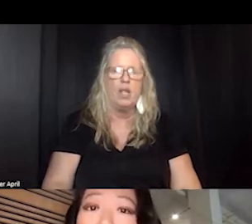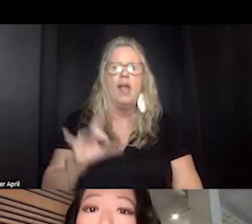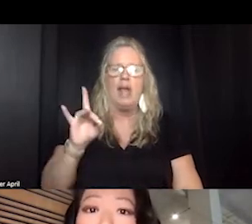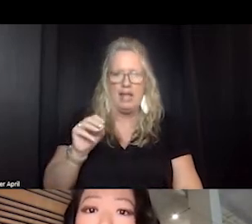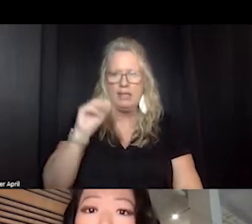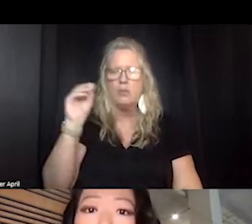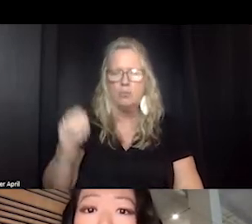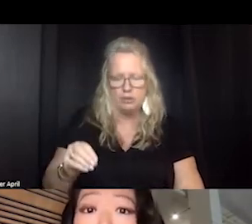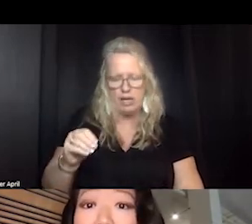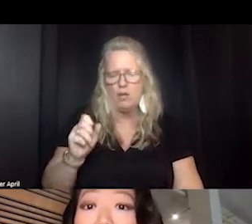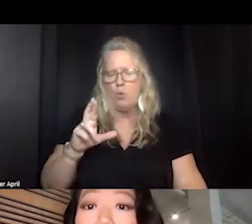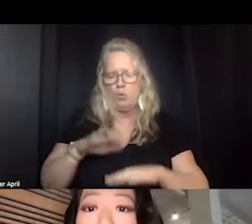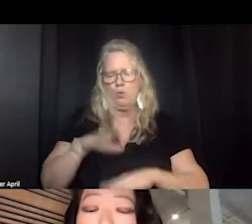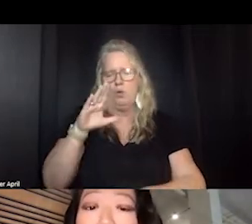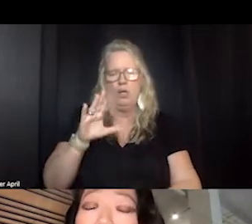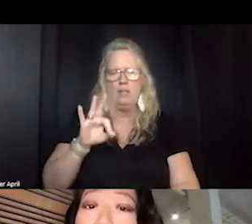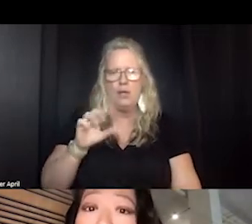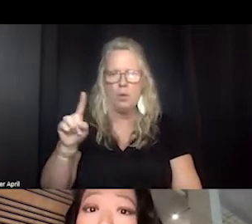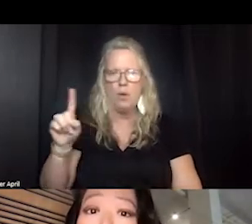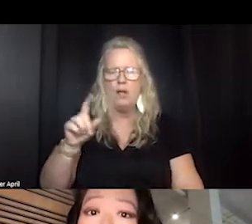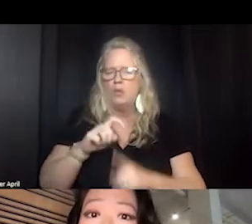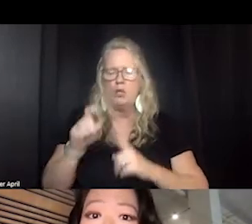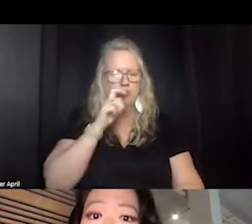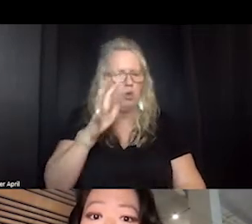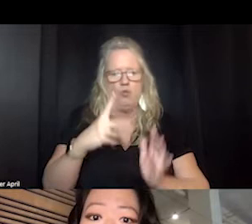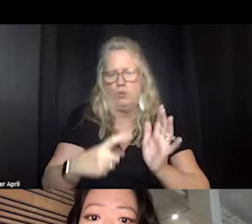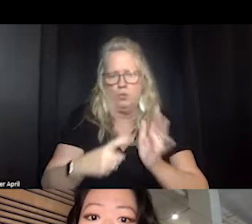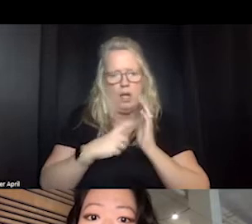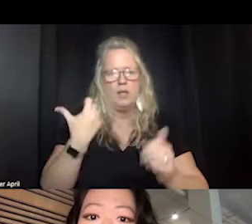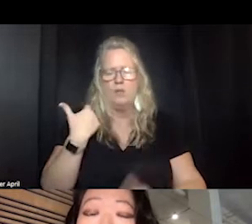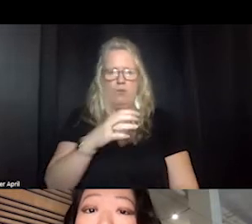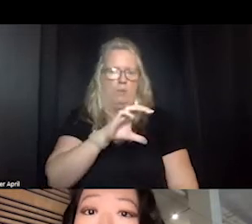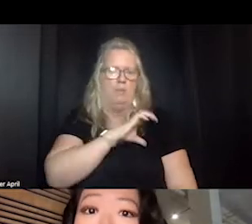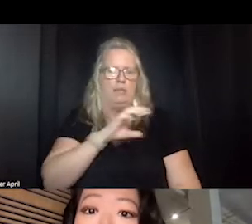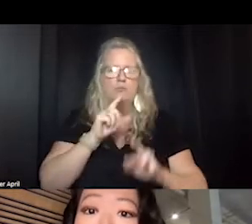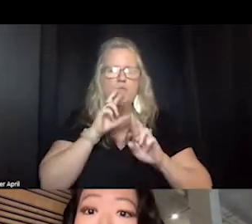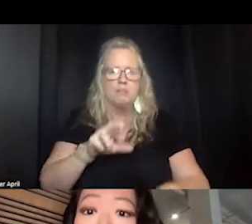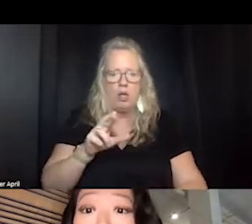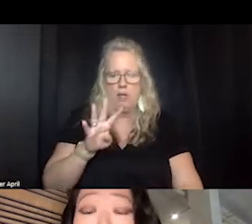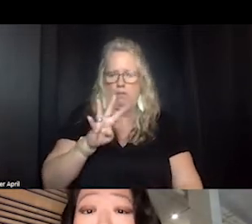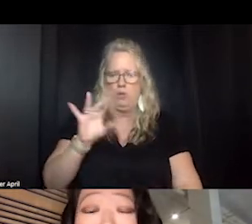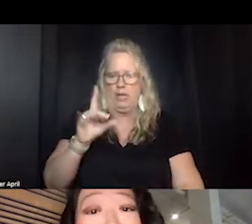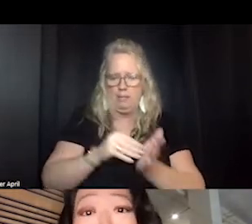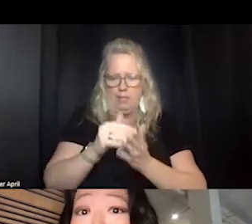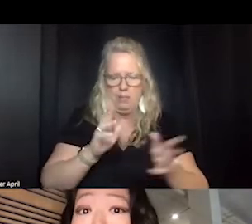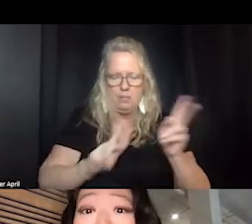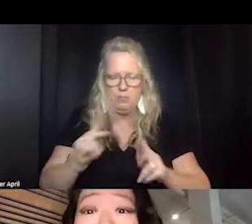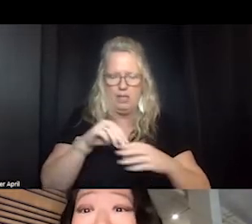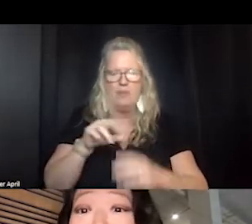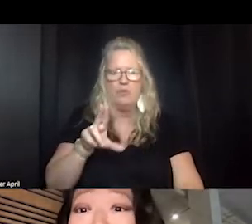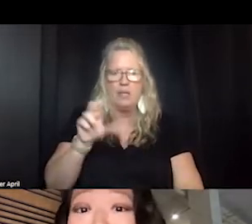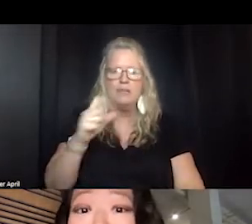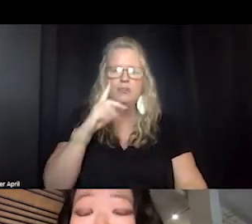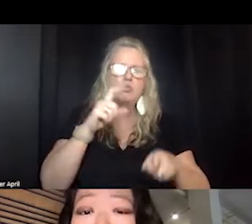80% or more of 911 calls don't require a police response. And 48 million people in the US called 911